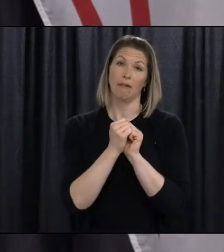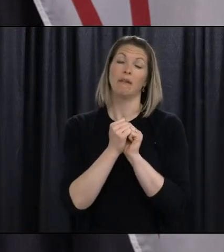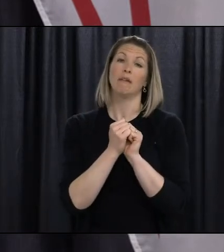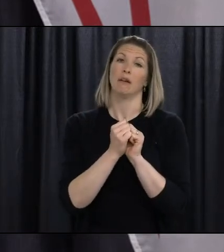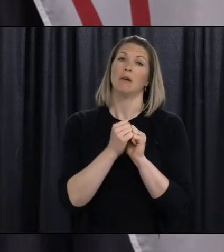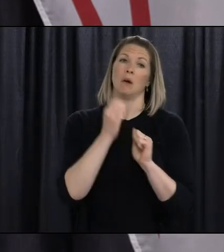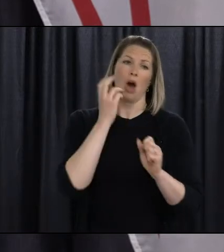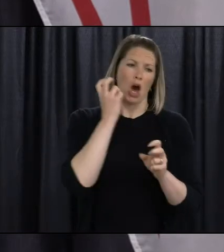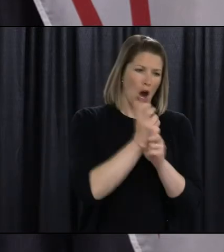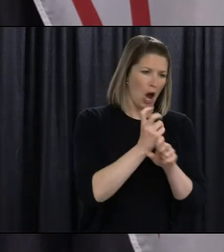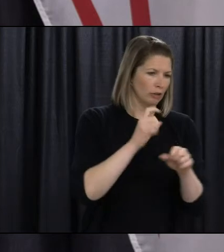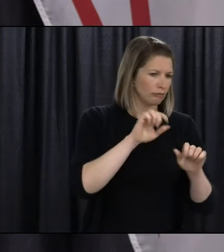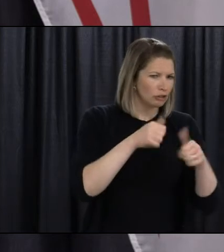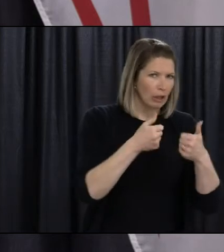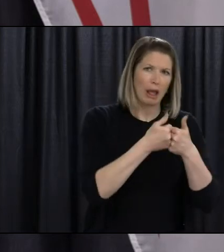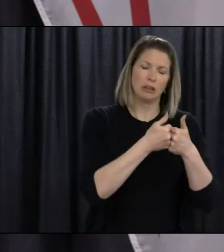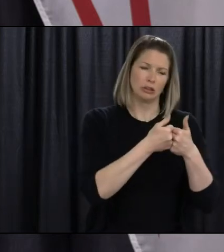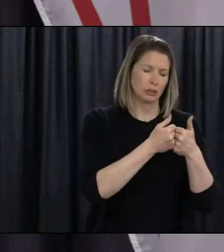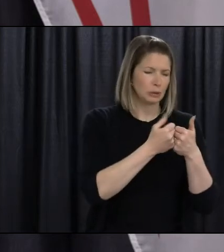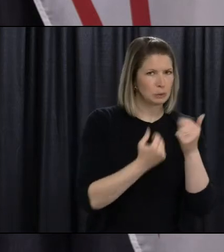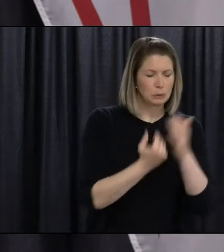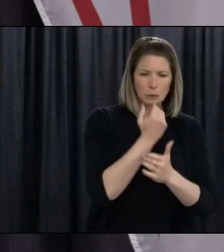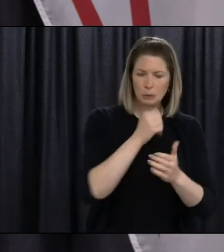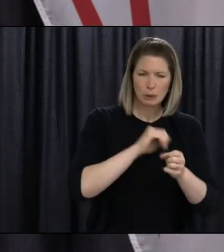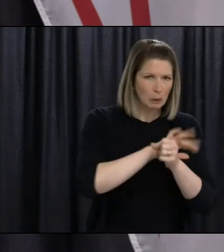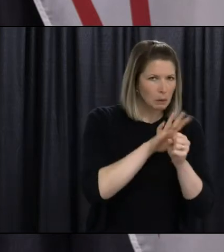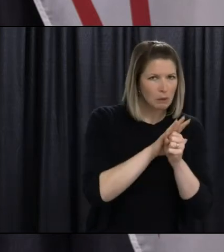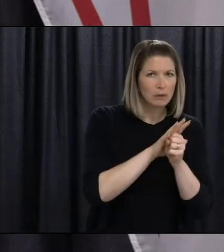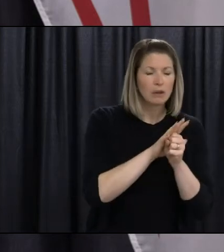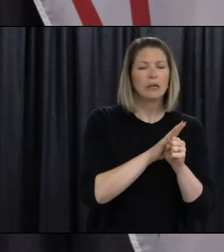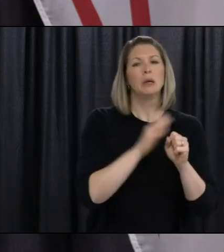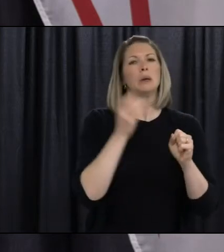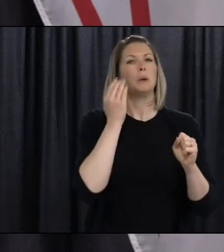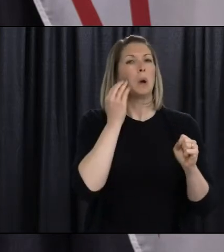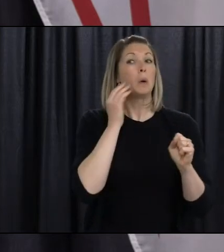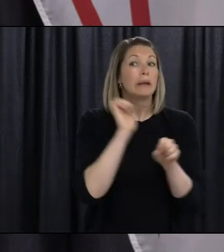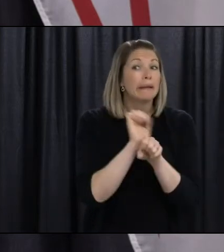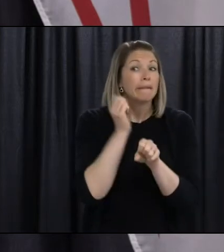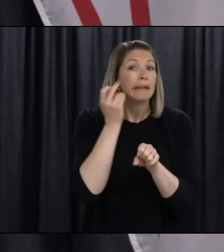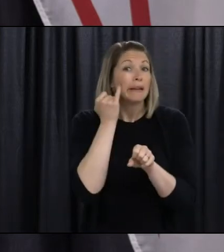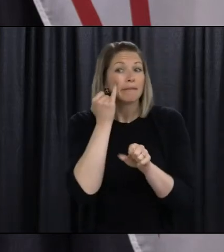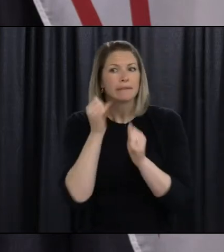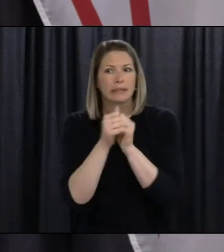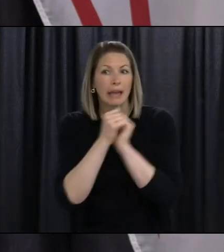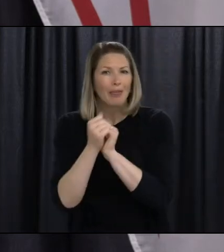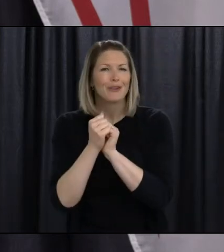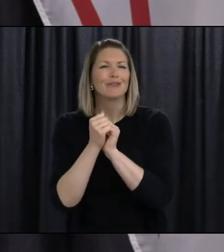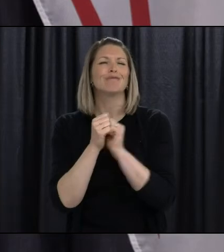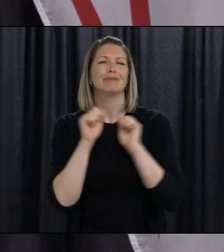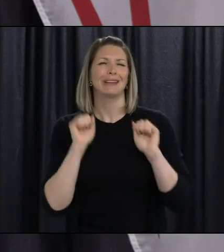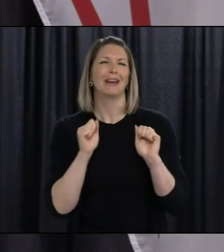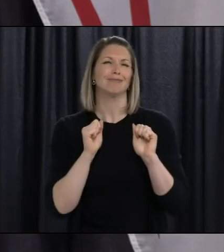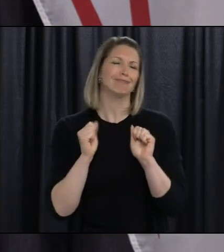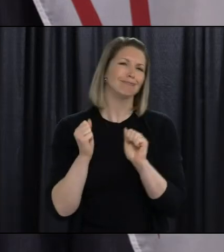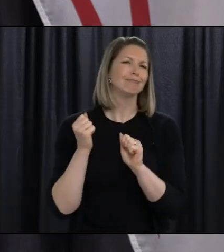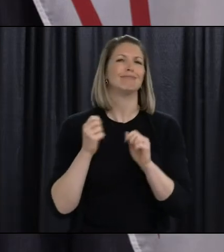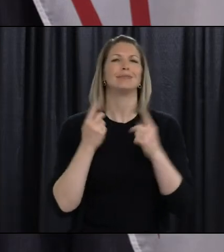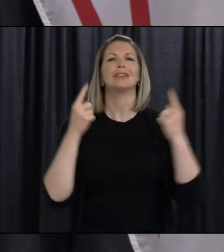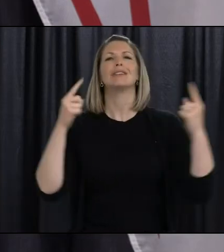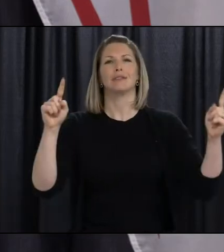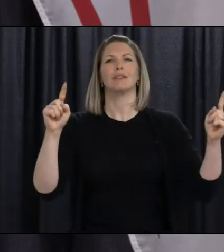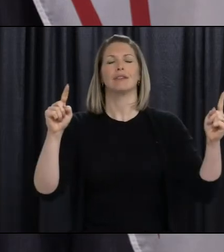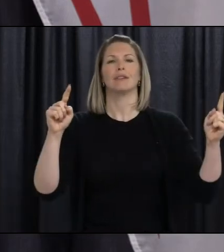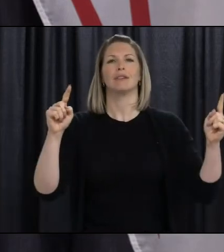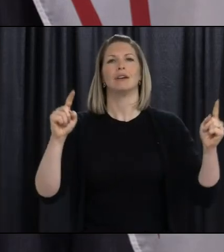another despite individual challenges we are experiencing. Throughout this pandemic, I have been heartened by the